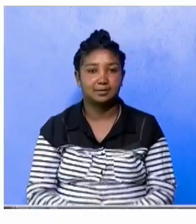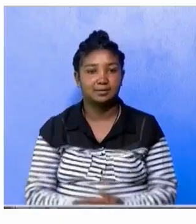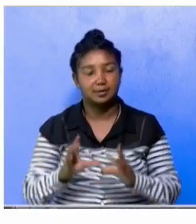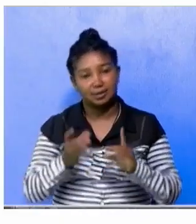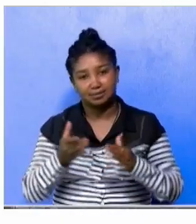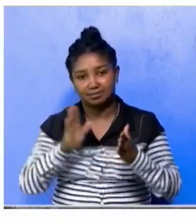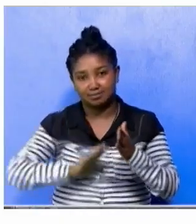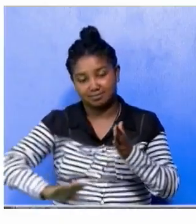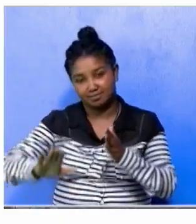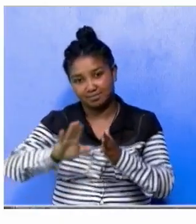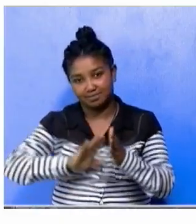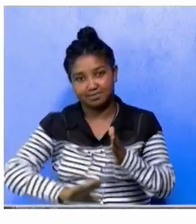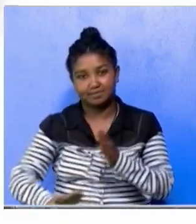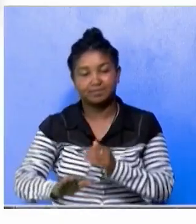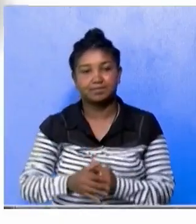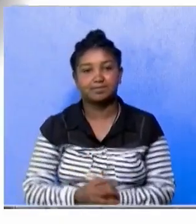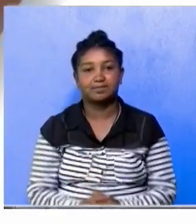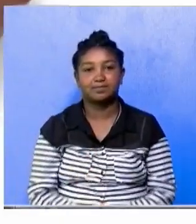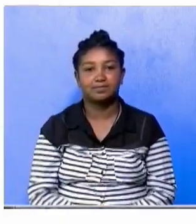Livestock farming.